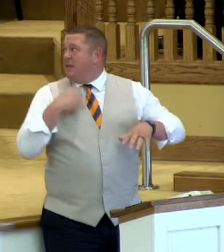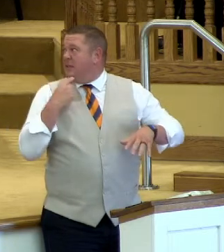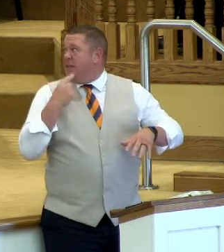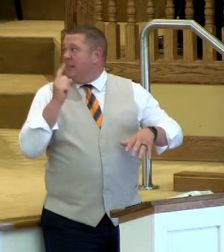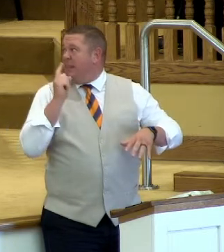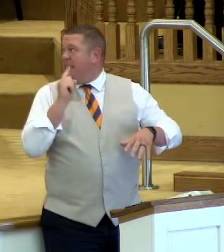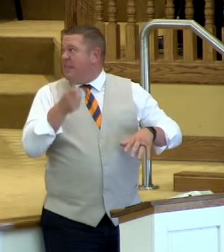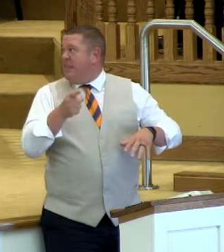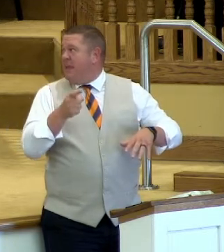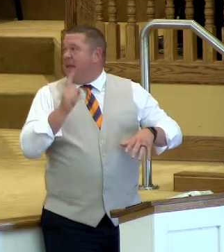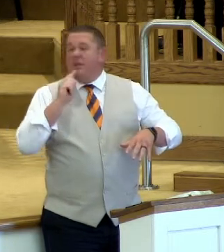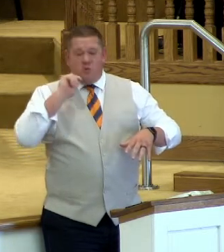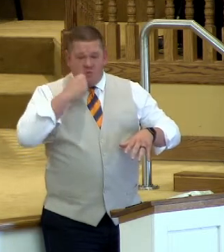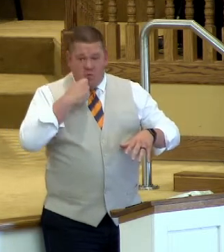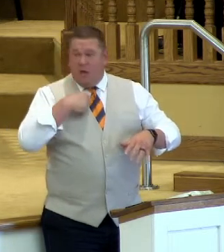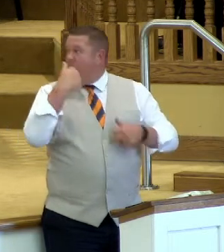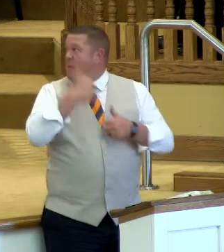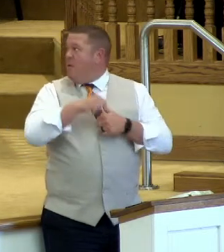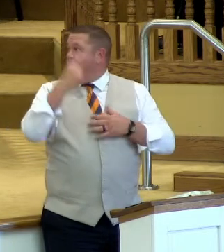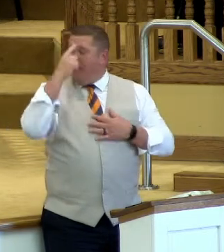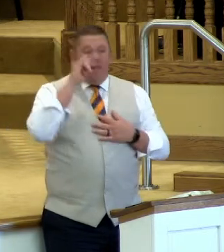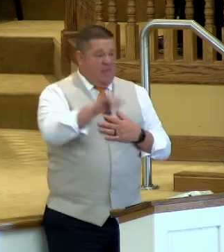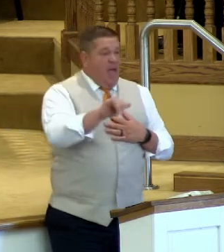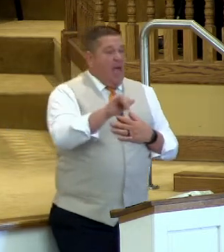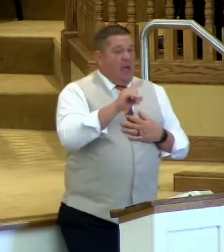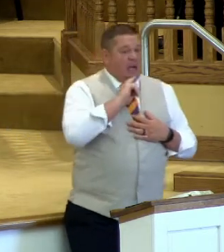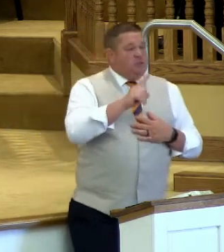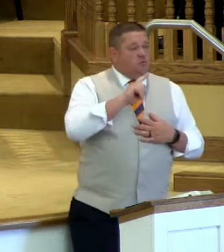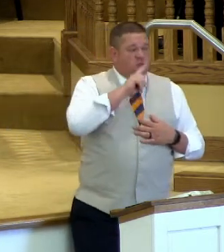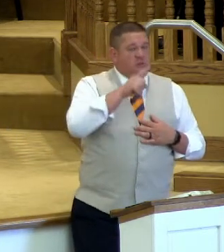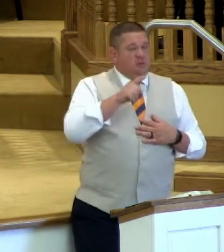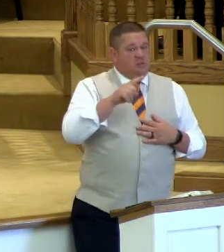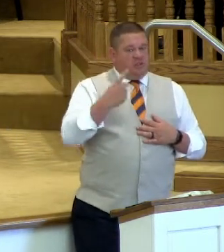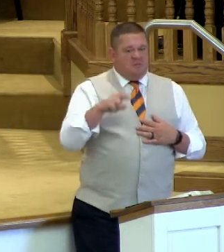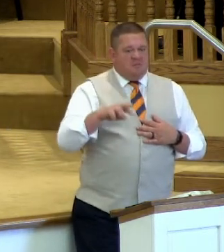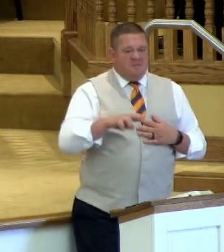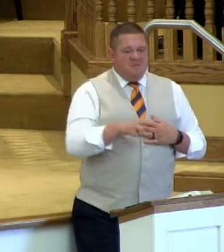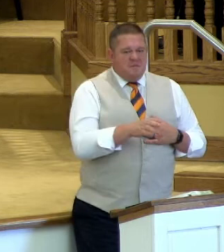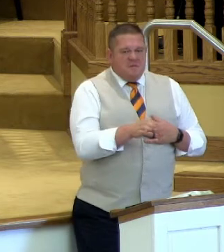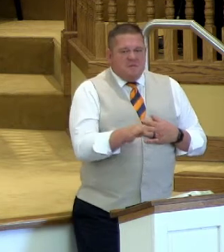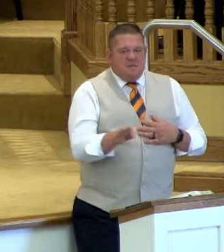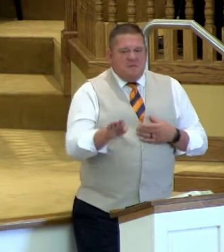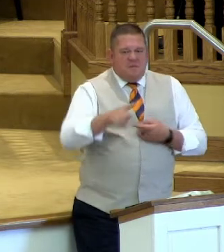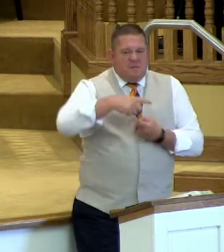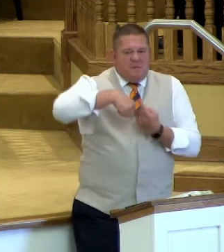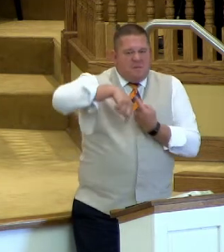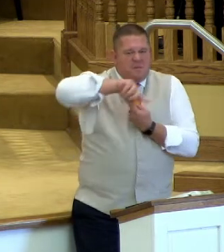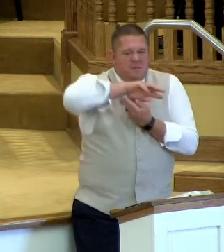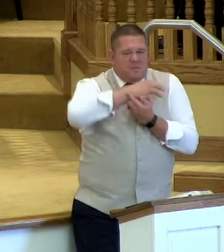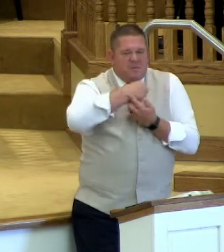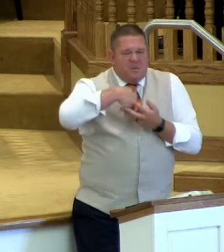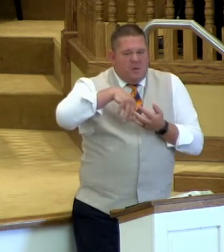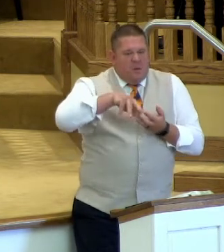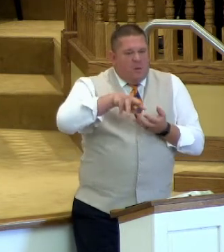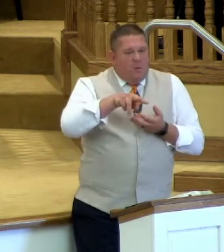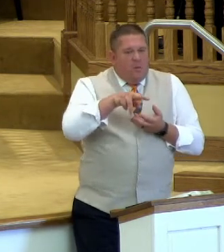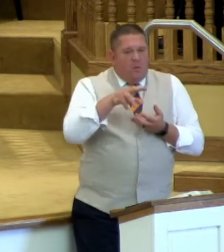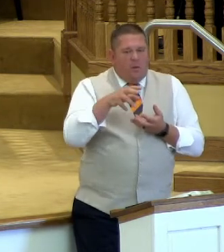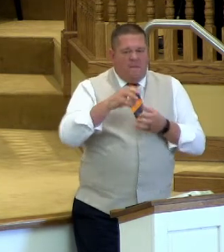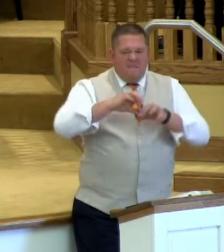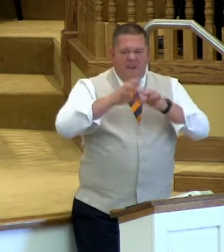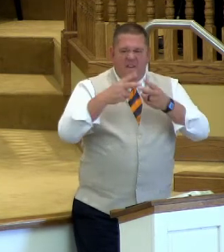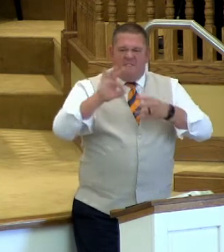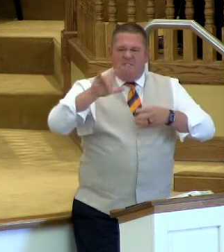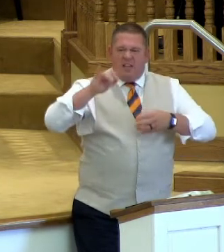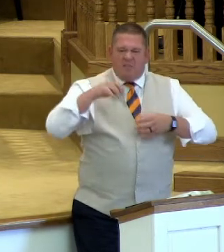like, that is cool. I remember thinking, that is like really cool. It's just slithering around. It's like curled up in a ball. It can do all of the above. It's like super